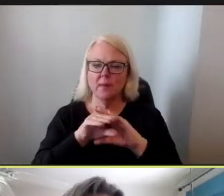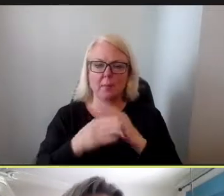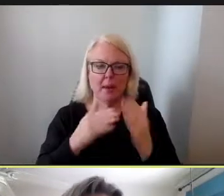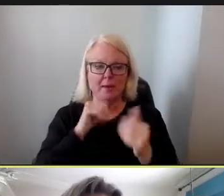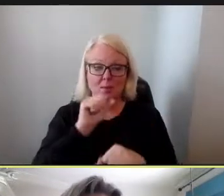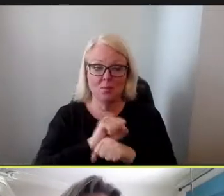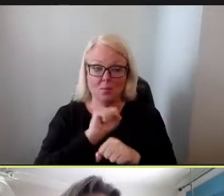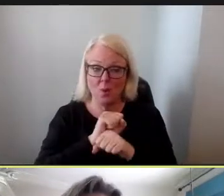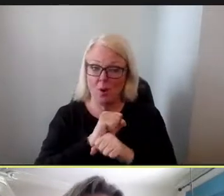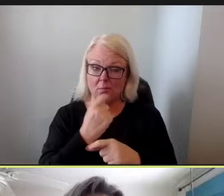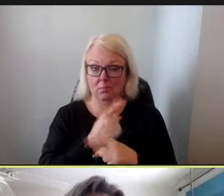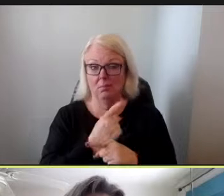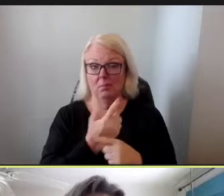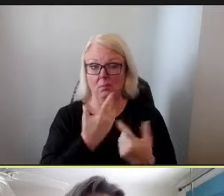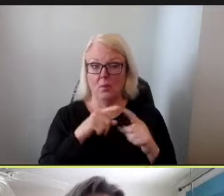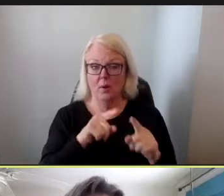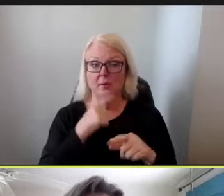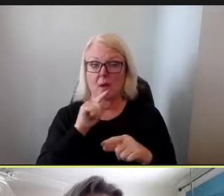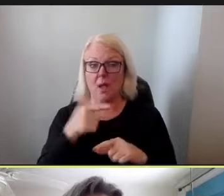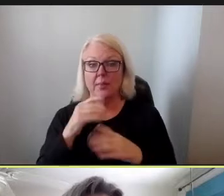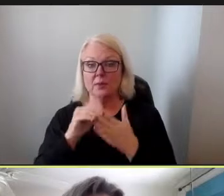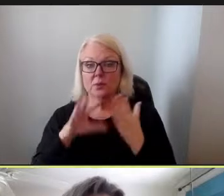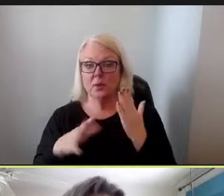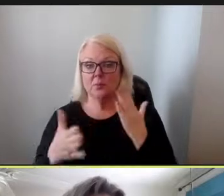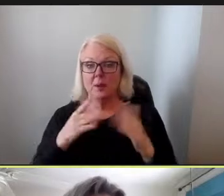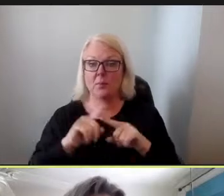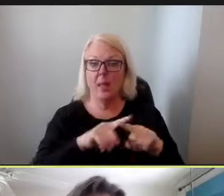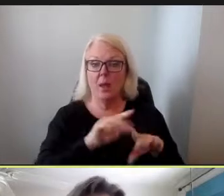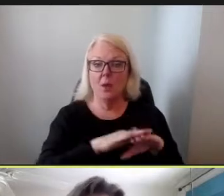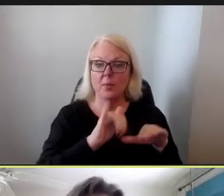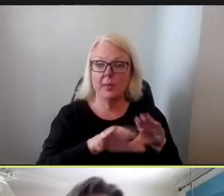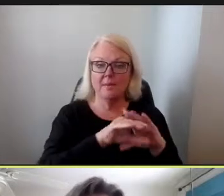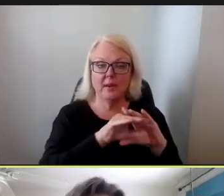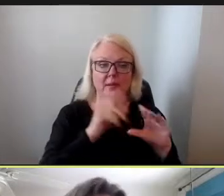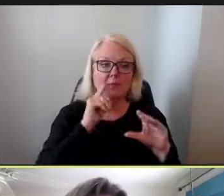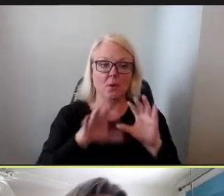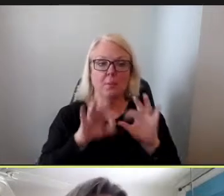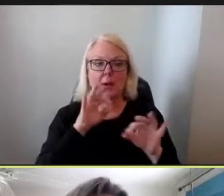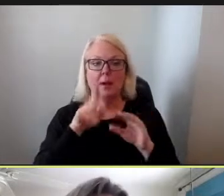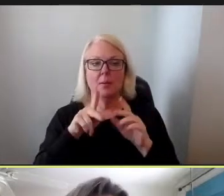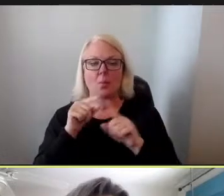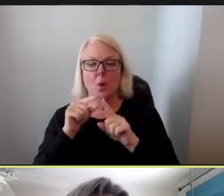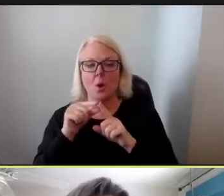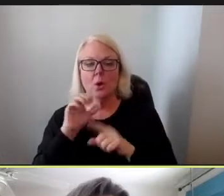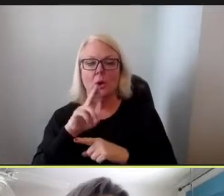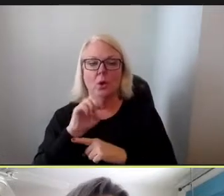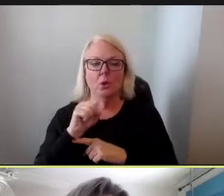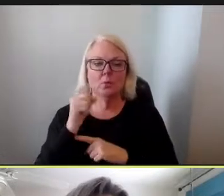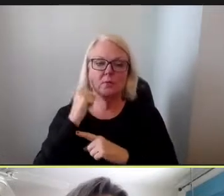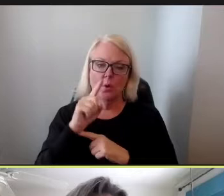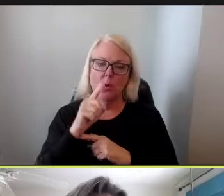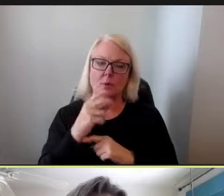work predictably, whereas other students might be relying on those videos to pick up words and cues through speech reading.